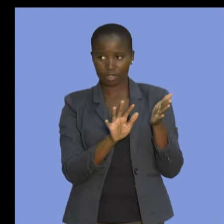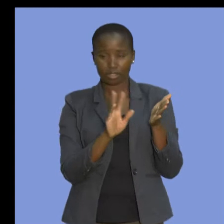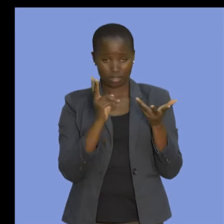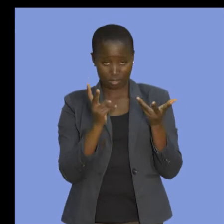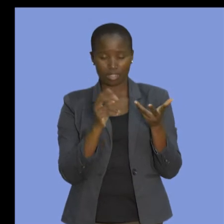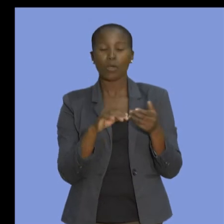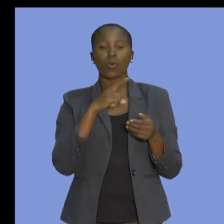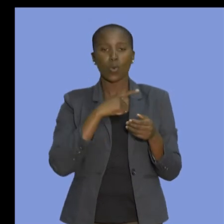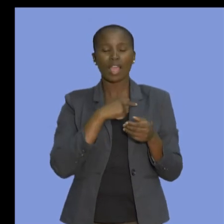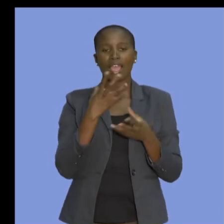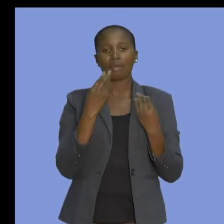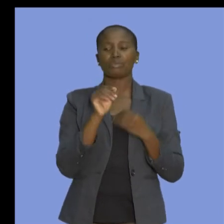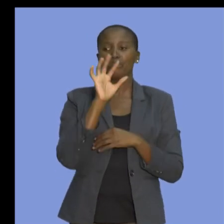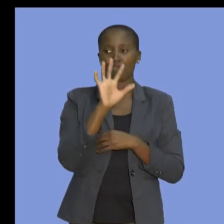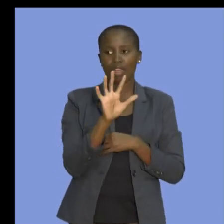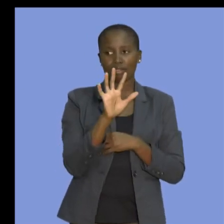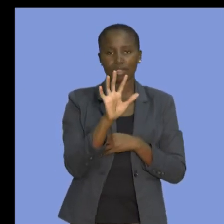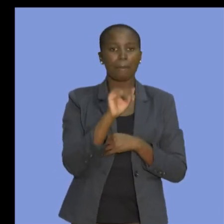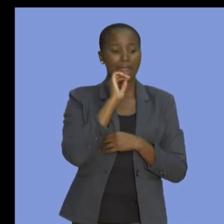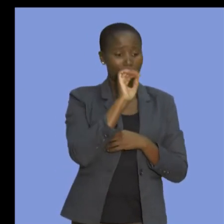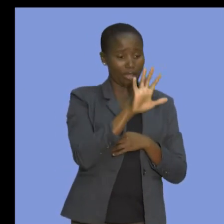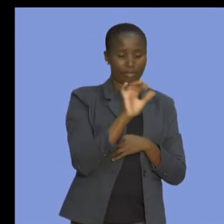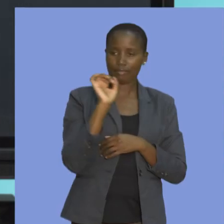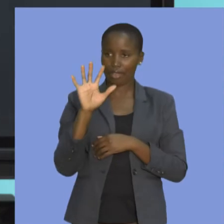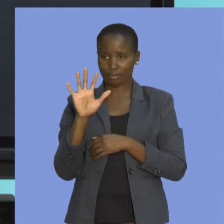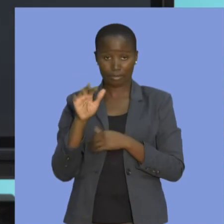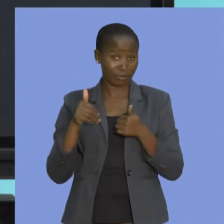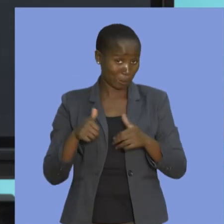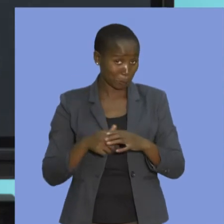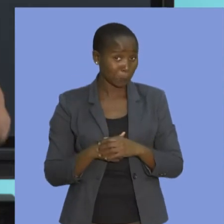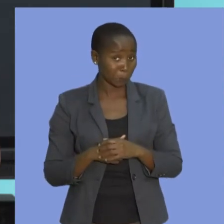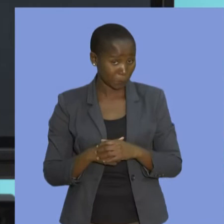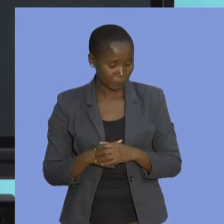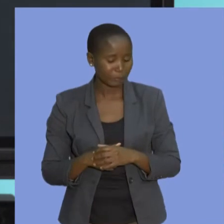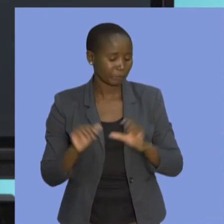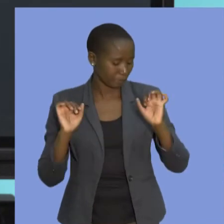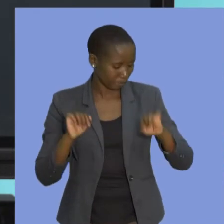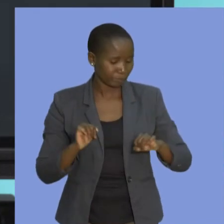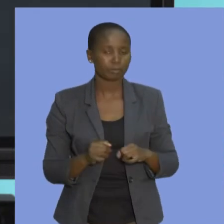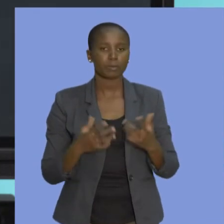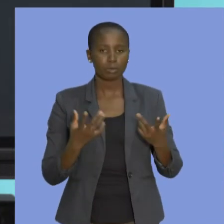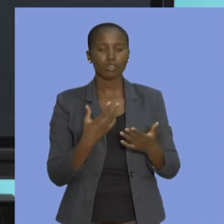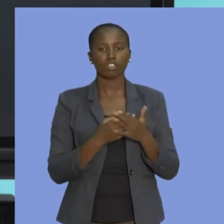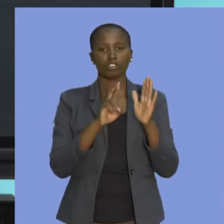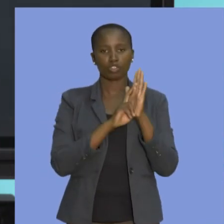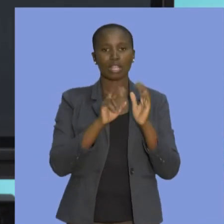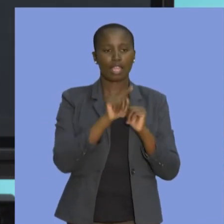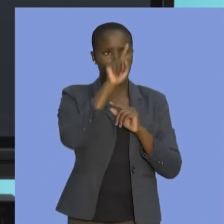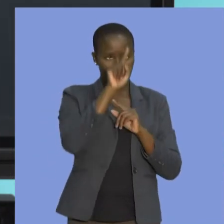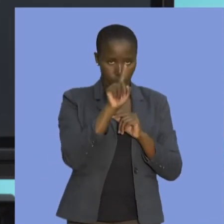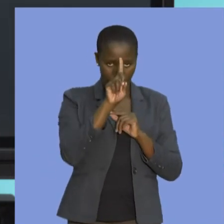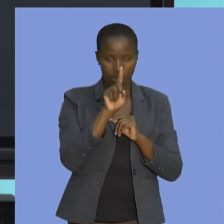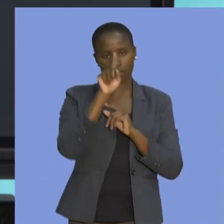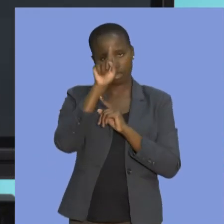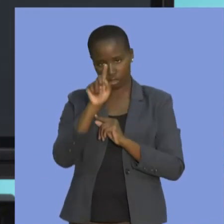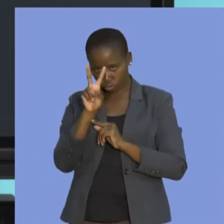5 and 5. Are we all together? That makes sense. Okay, so we represent 1 with a line, 2 with another line,